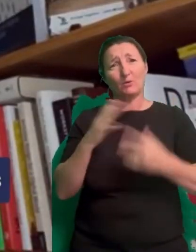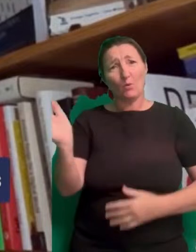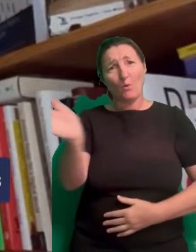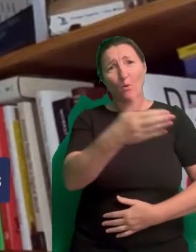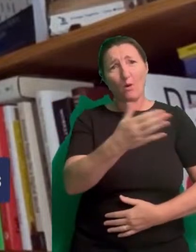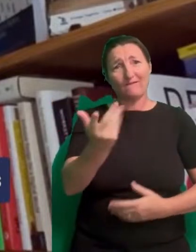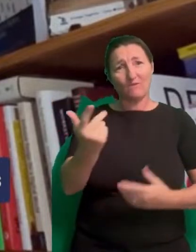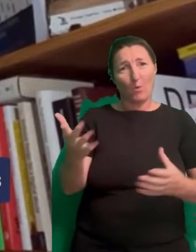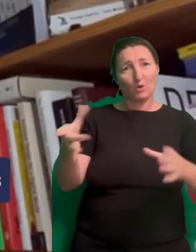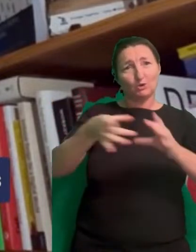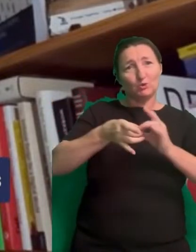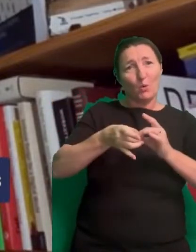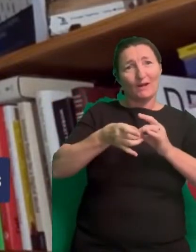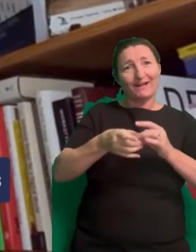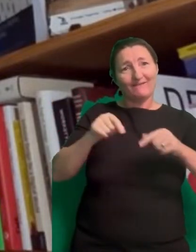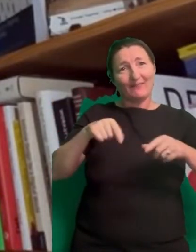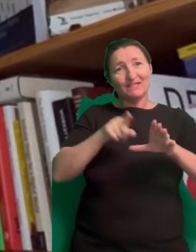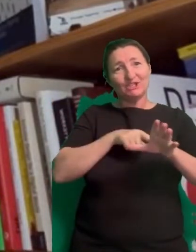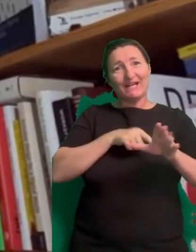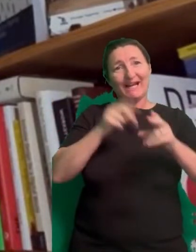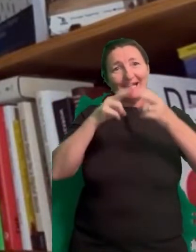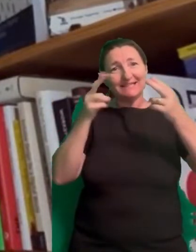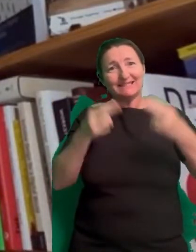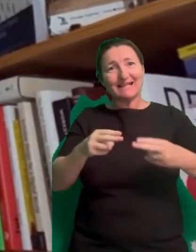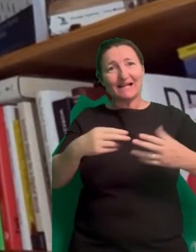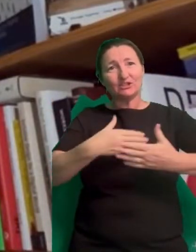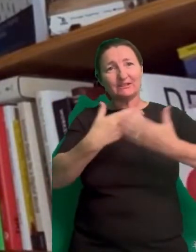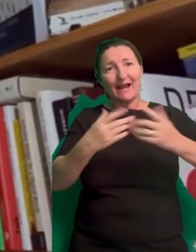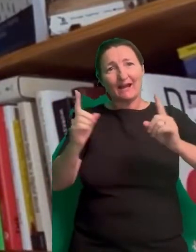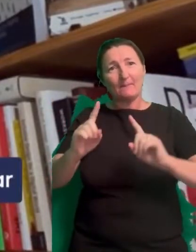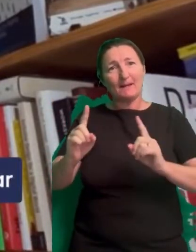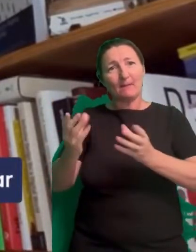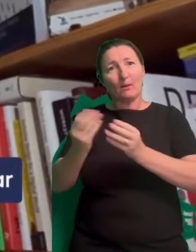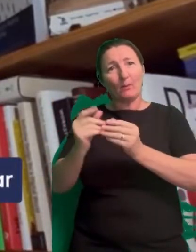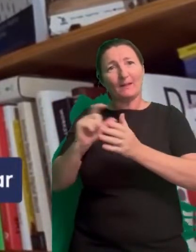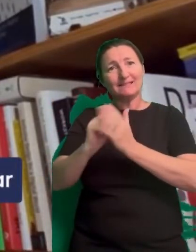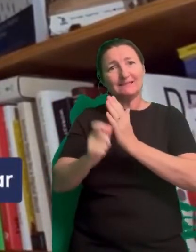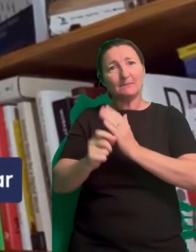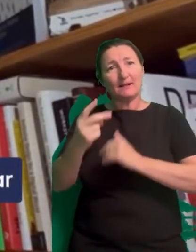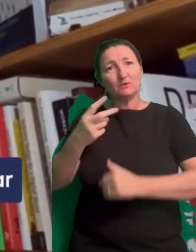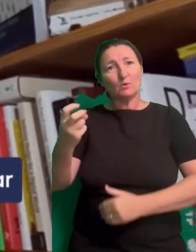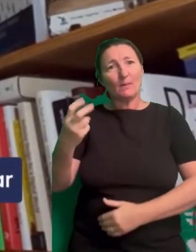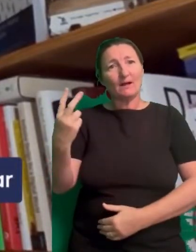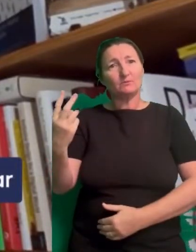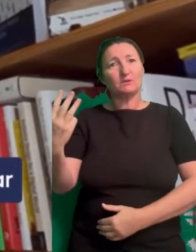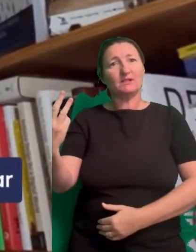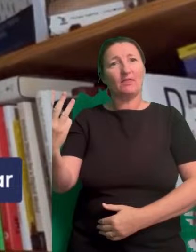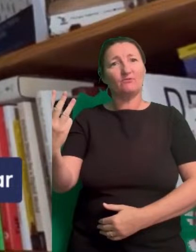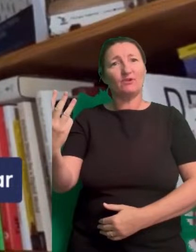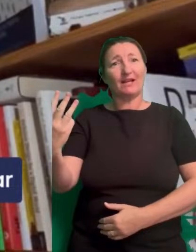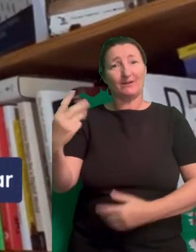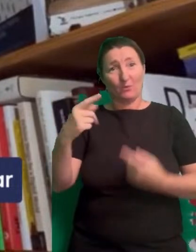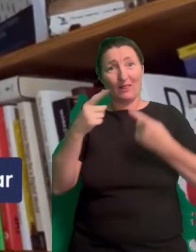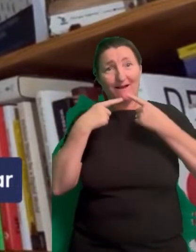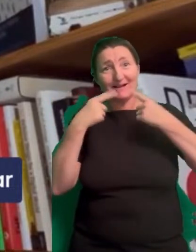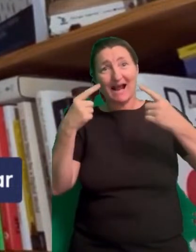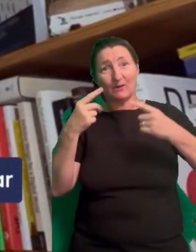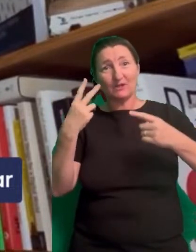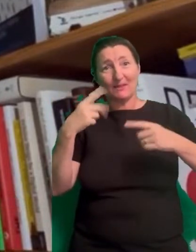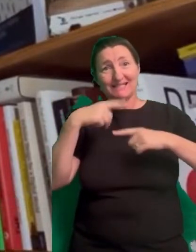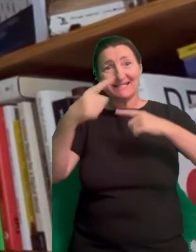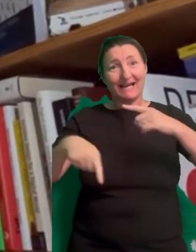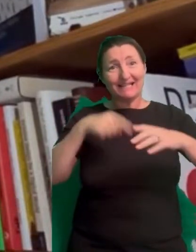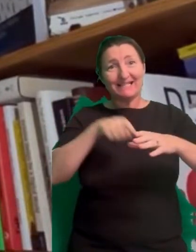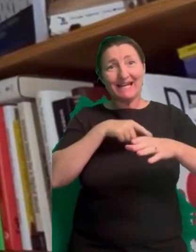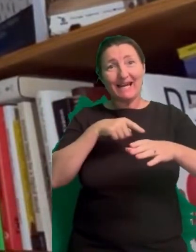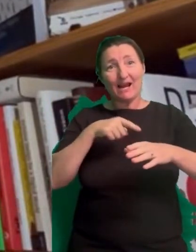Thanks Josh, and thanks everyone for coming and joining us for this year's International Day of People with Disabilities 2023 as we announce the second